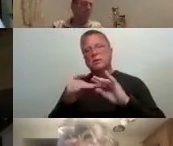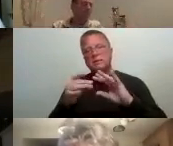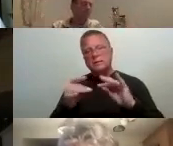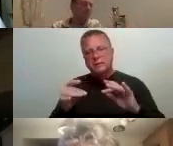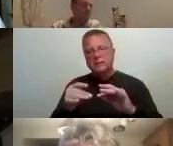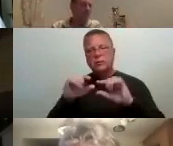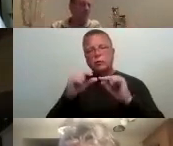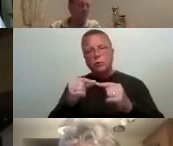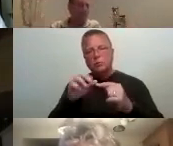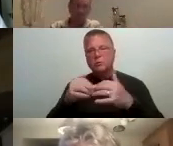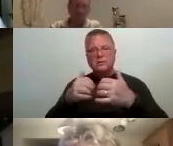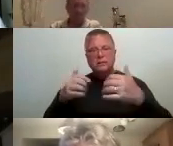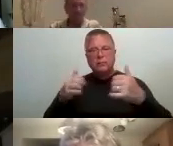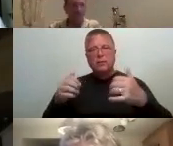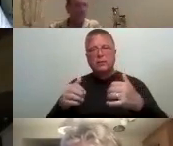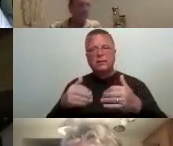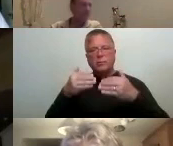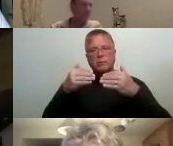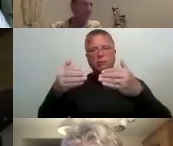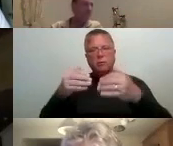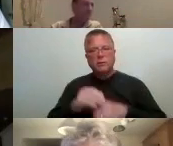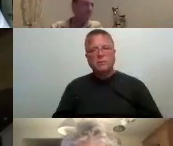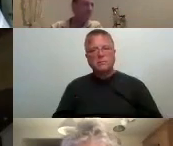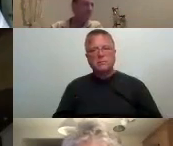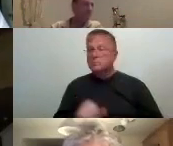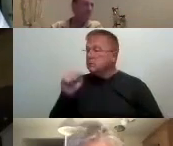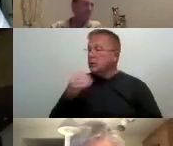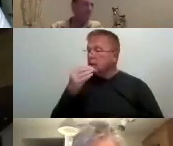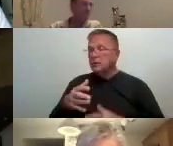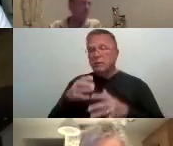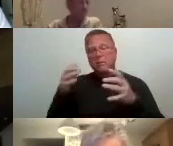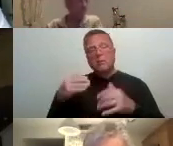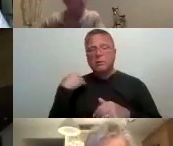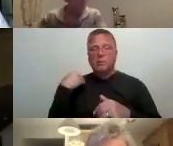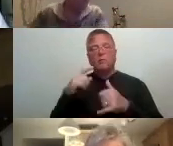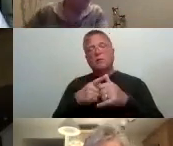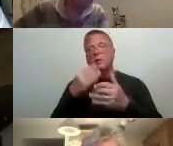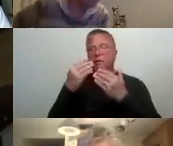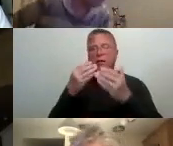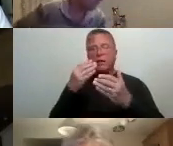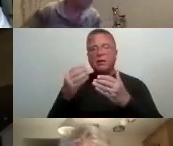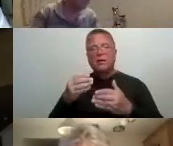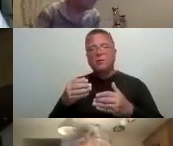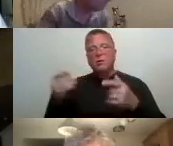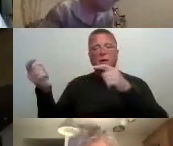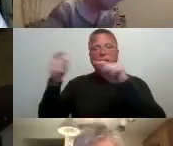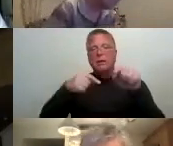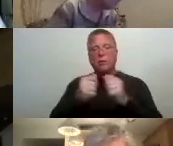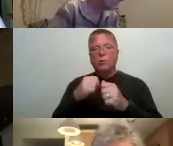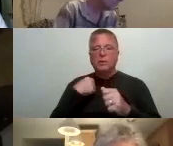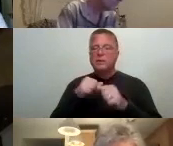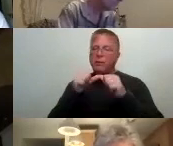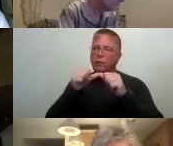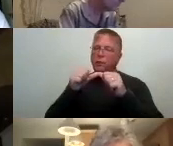as we go along. Yeah, thank you so much. I just want to remind everybody. Well, first of all, thank you for being with us all this time.